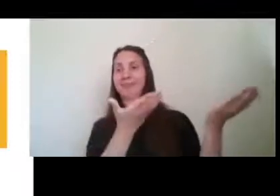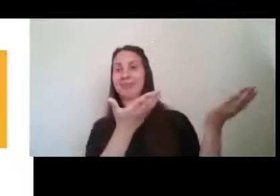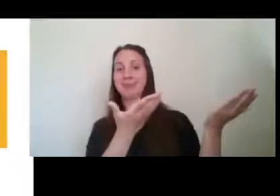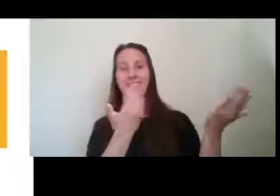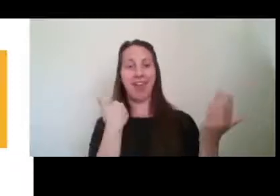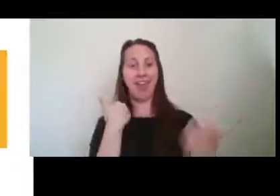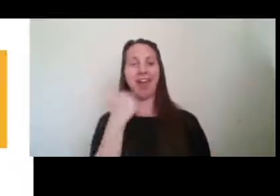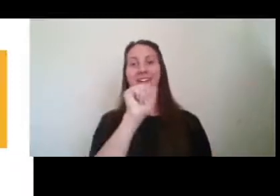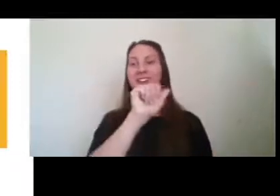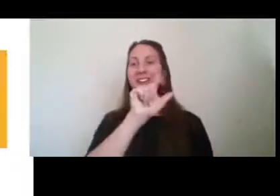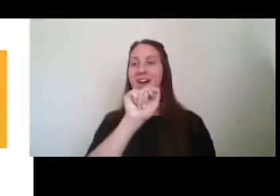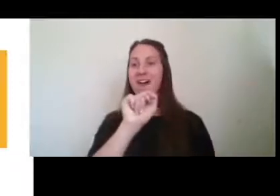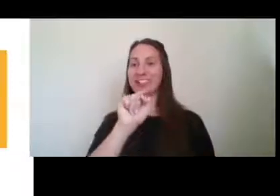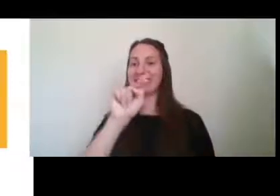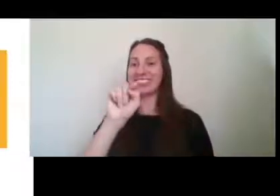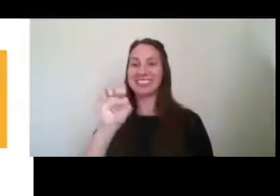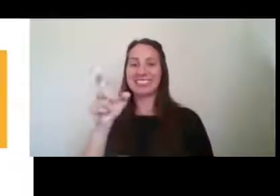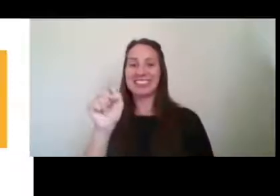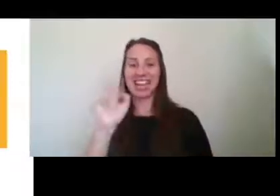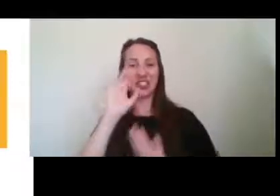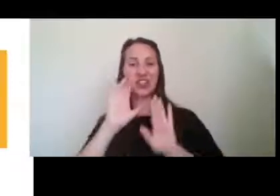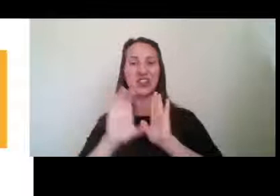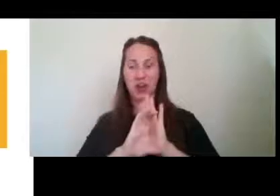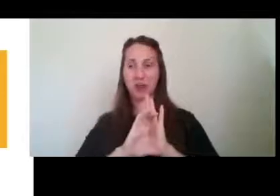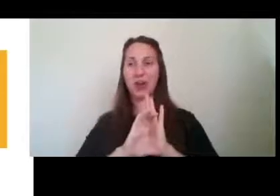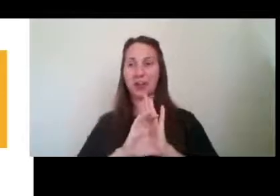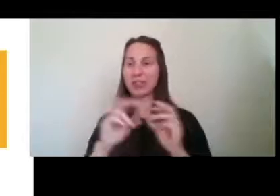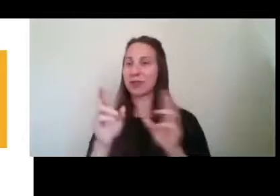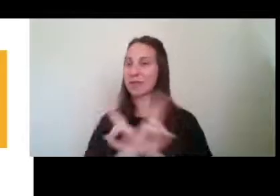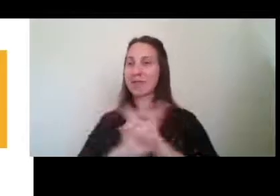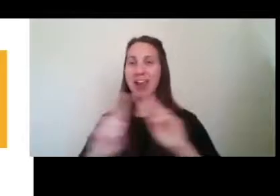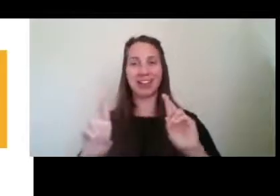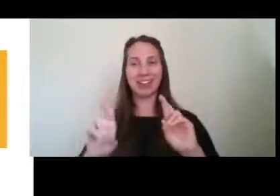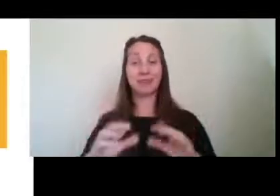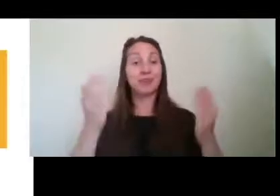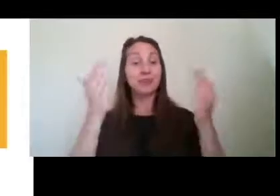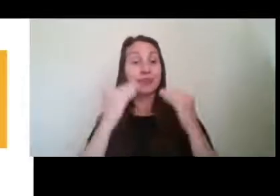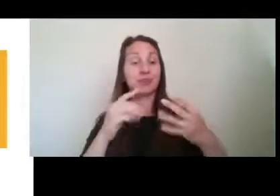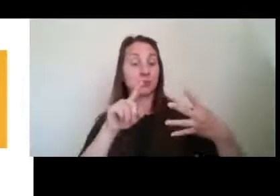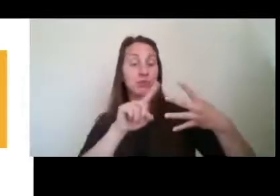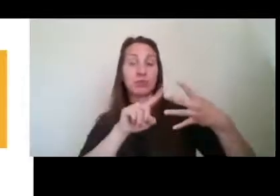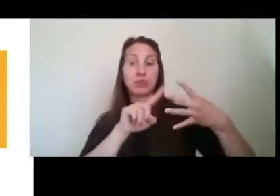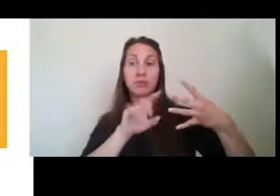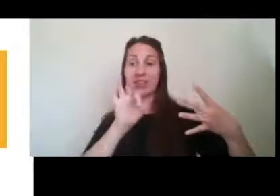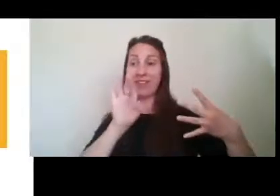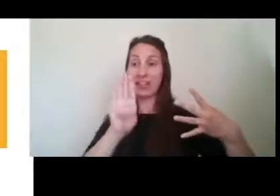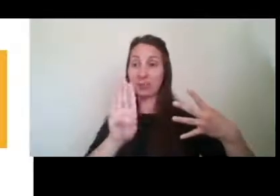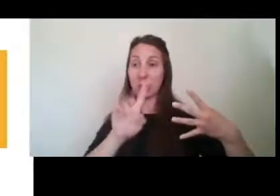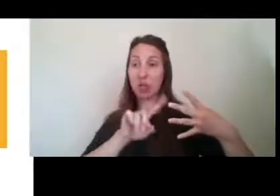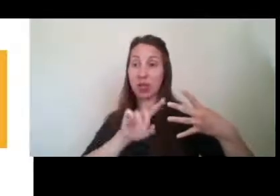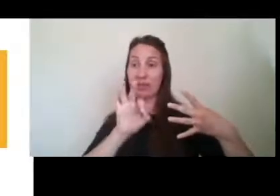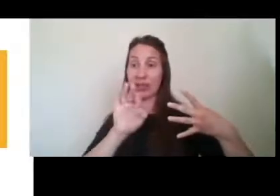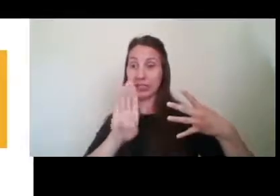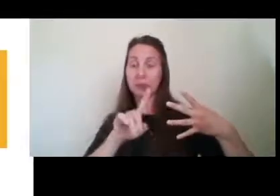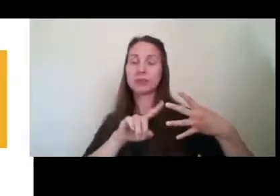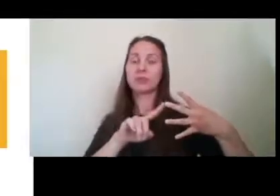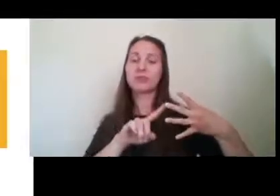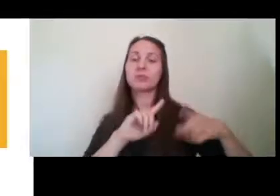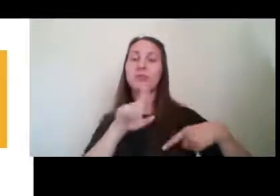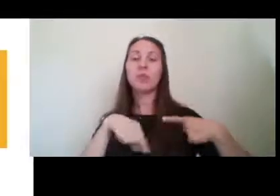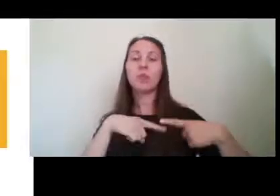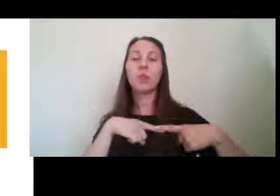text photo that is ready to go for Twitter. For Facebook, it actually is when you go